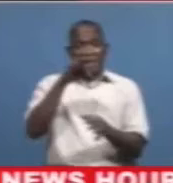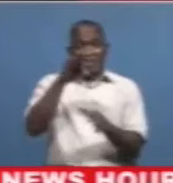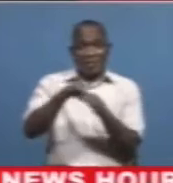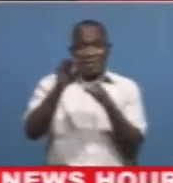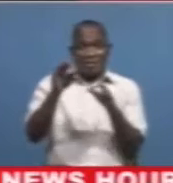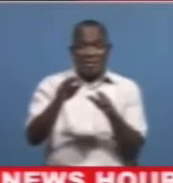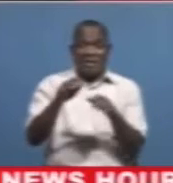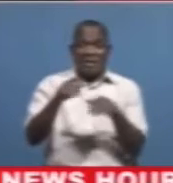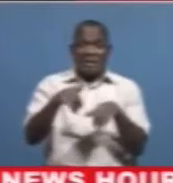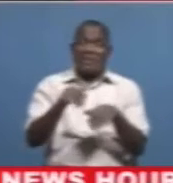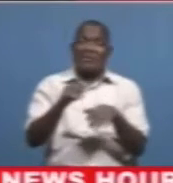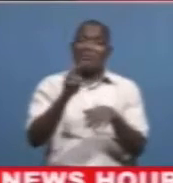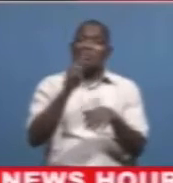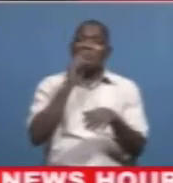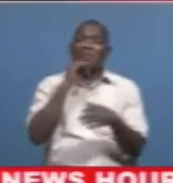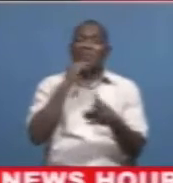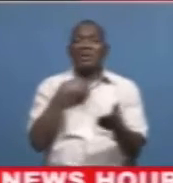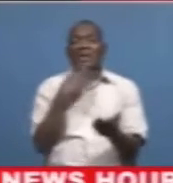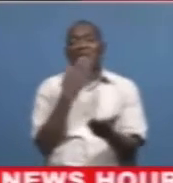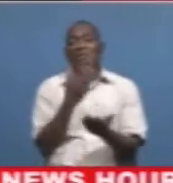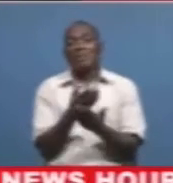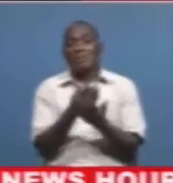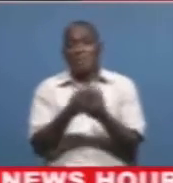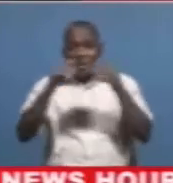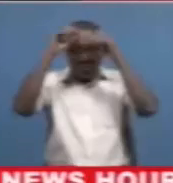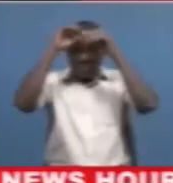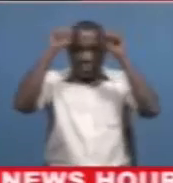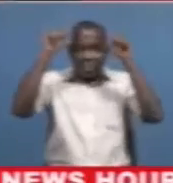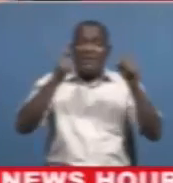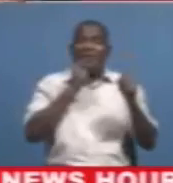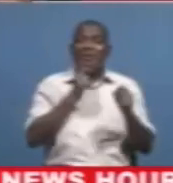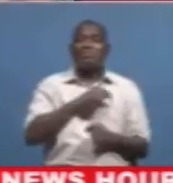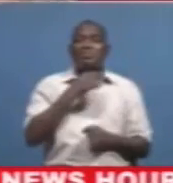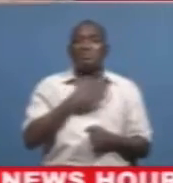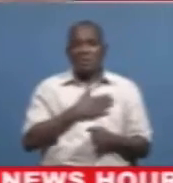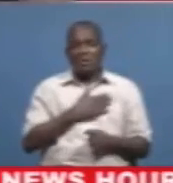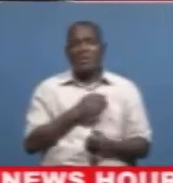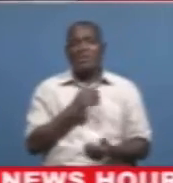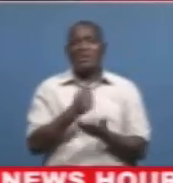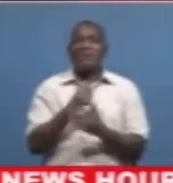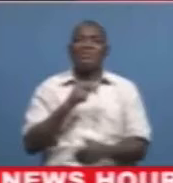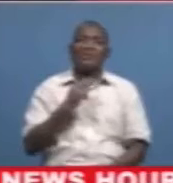have water. We plead with the president to come to our aid.